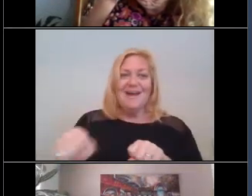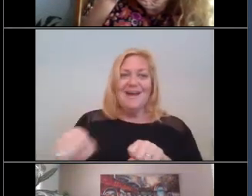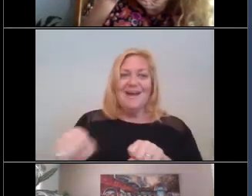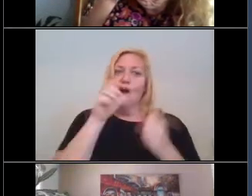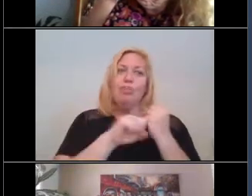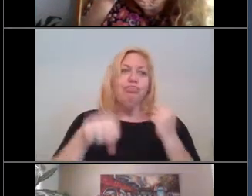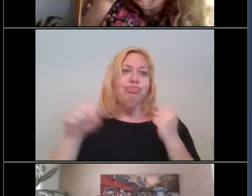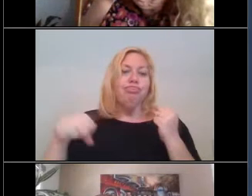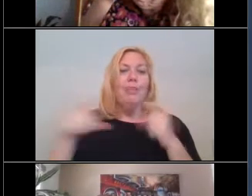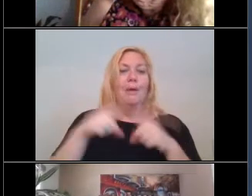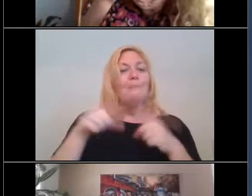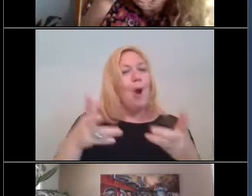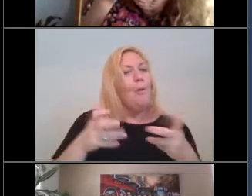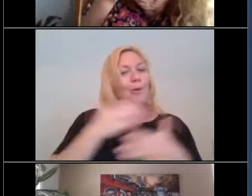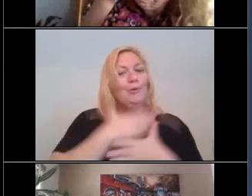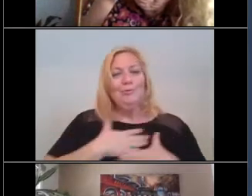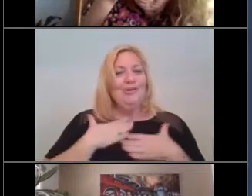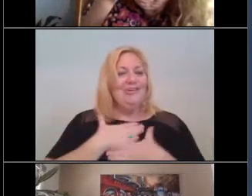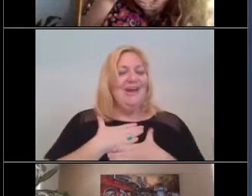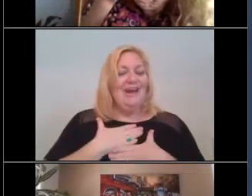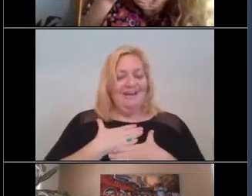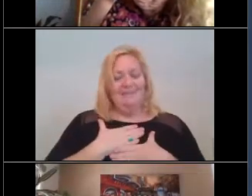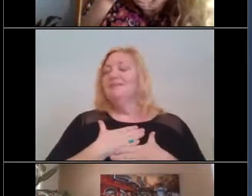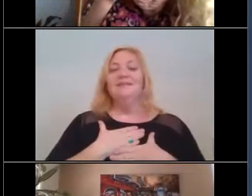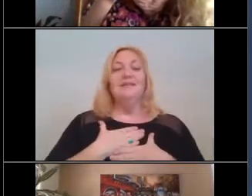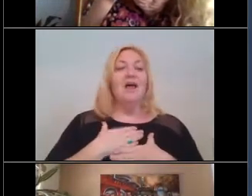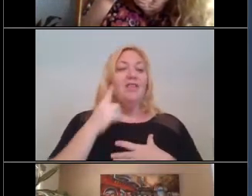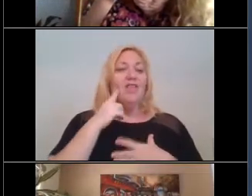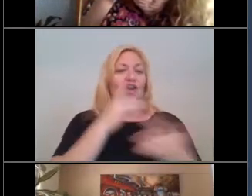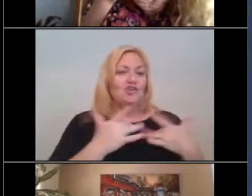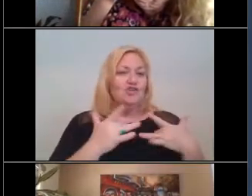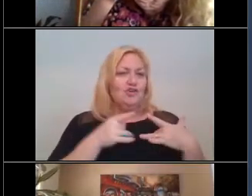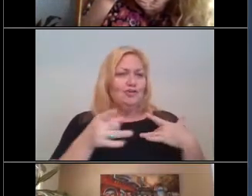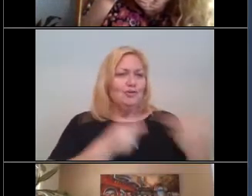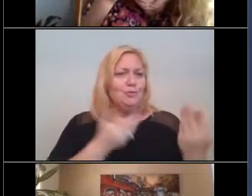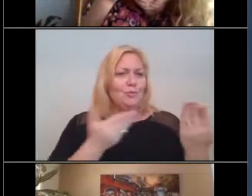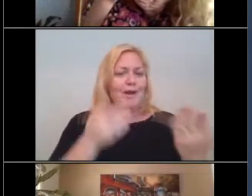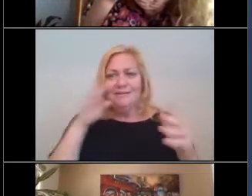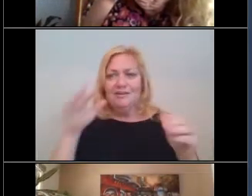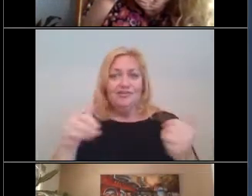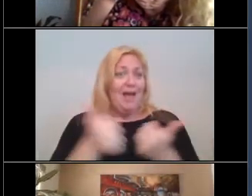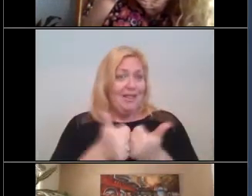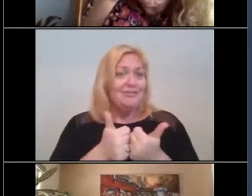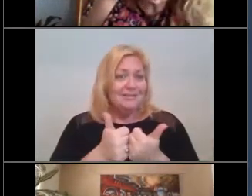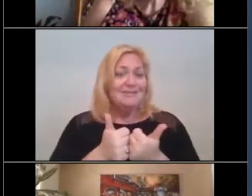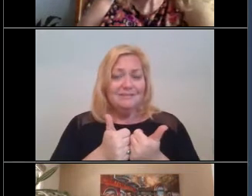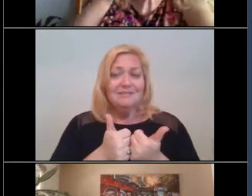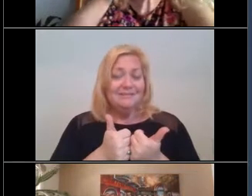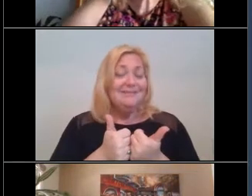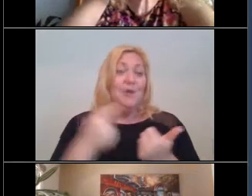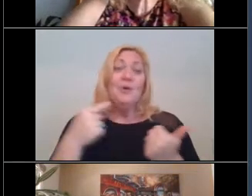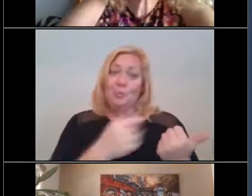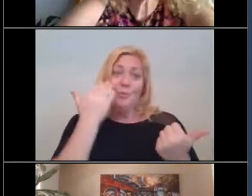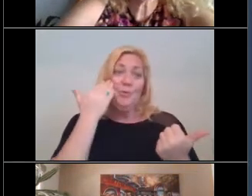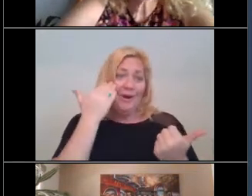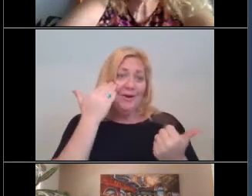too long, but I want to just appreciate the concerns you raised, the challenges we're very much aware of,